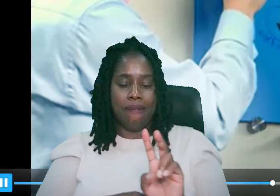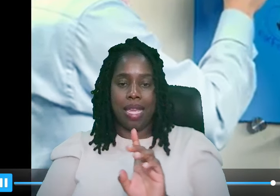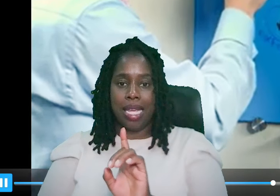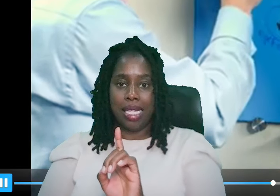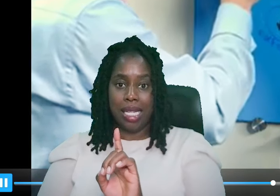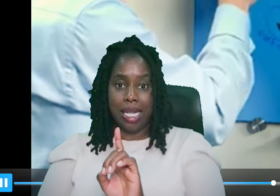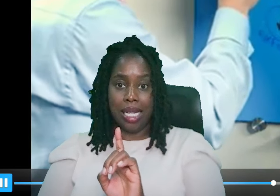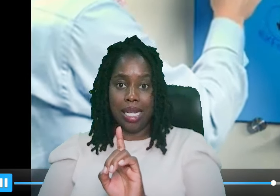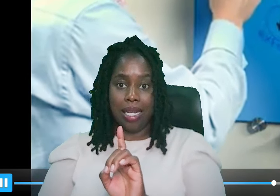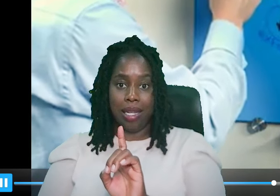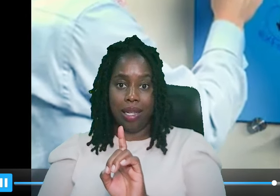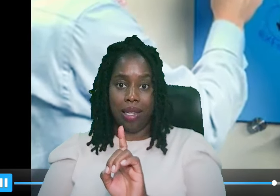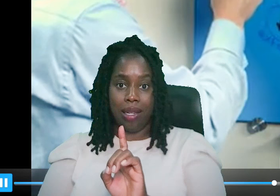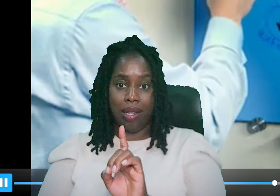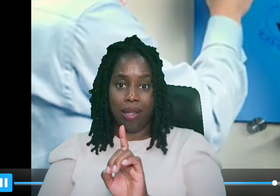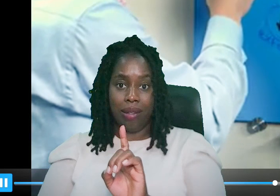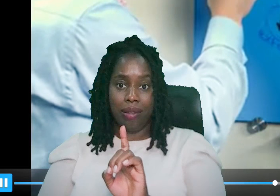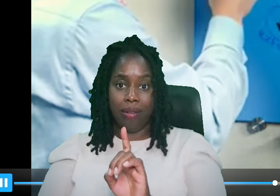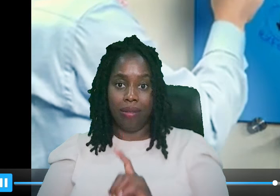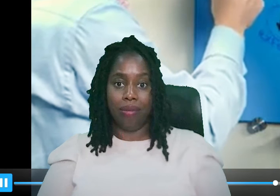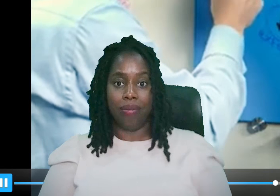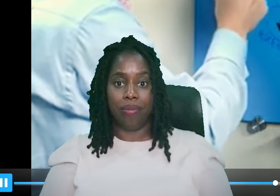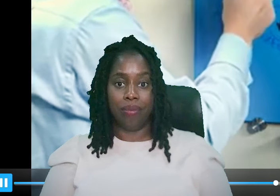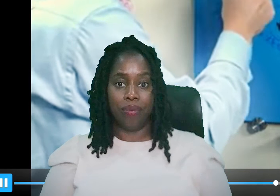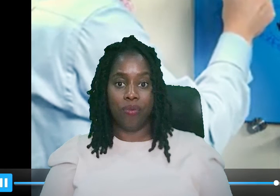angle CVD.